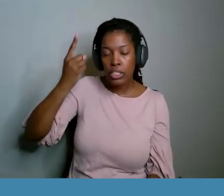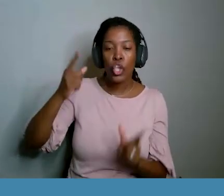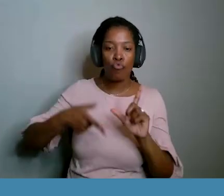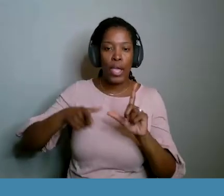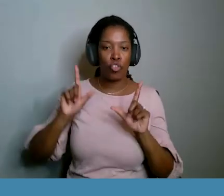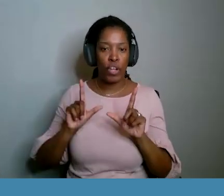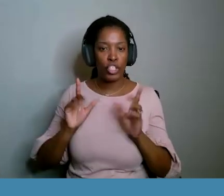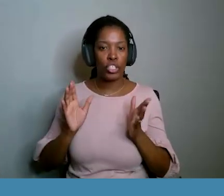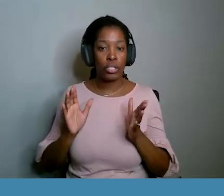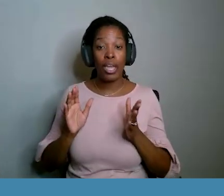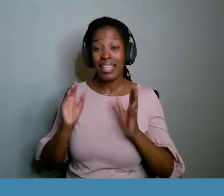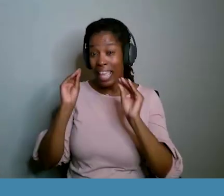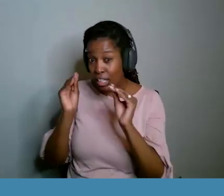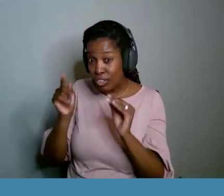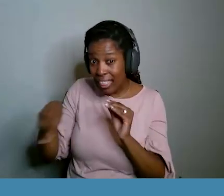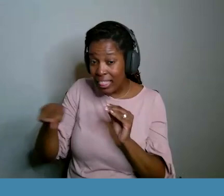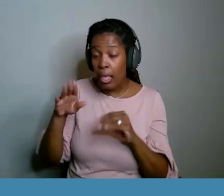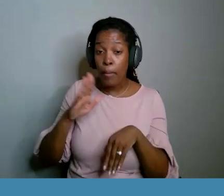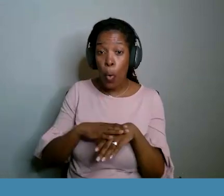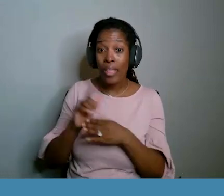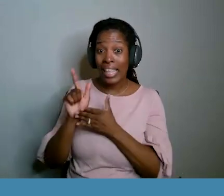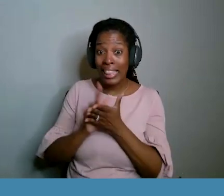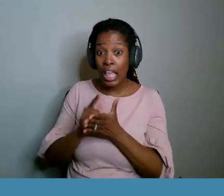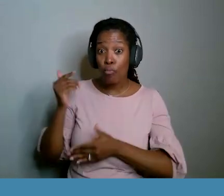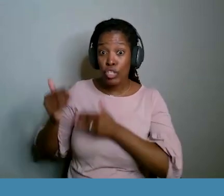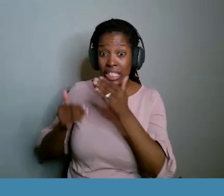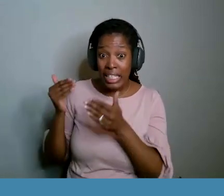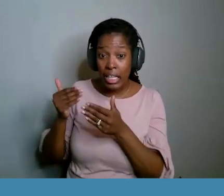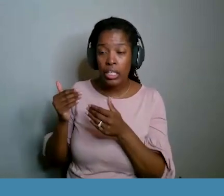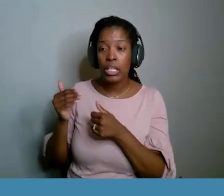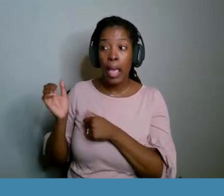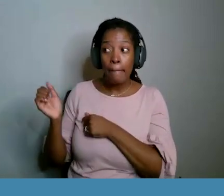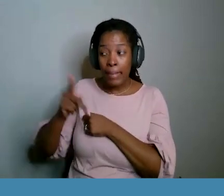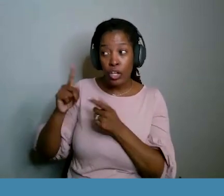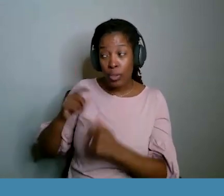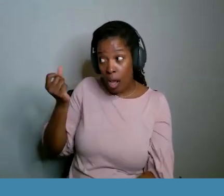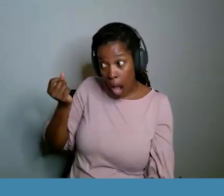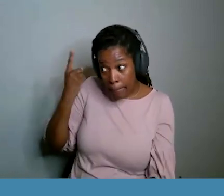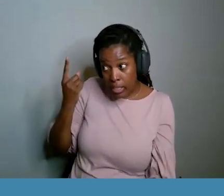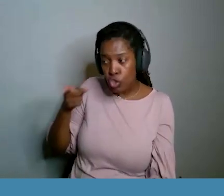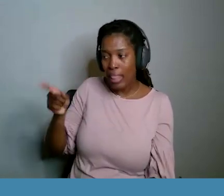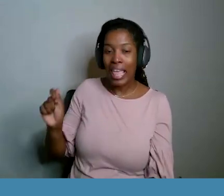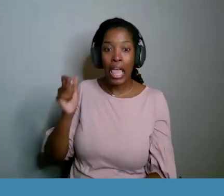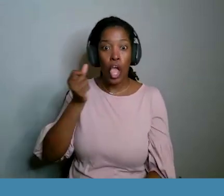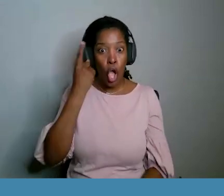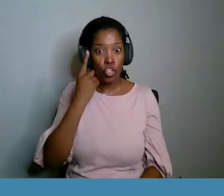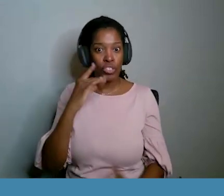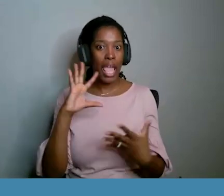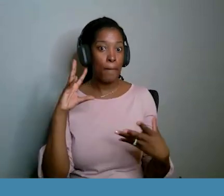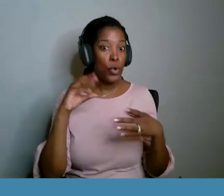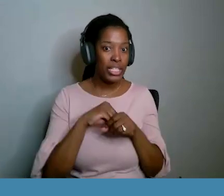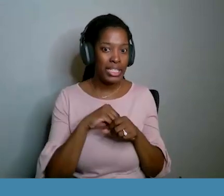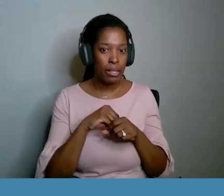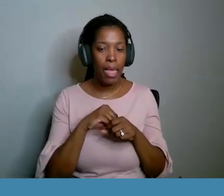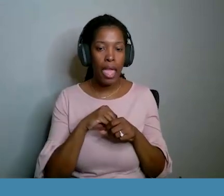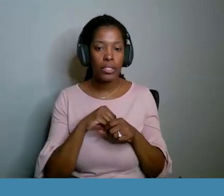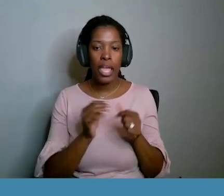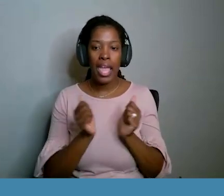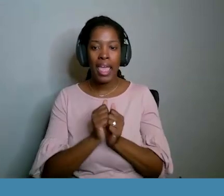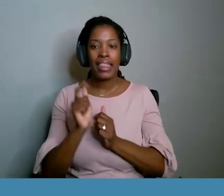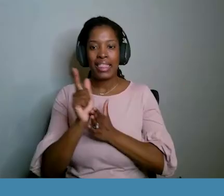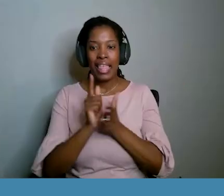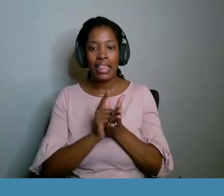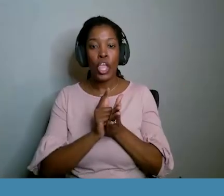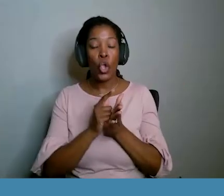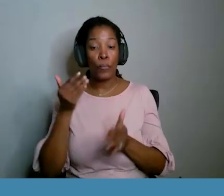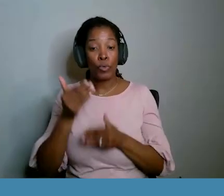proceedings and to restore their competency so that they can understand and participate in the legal proceedings